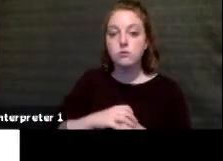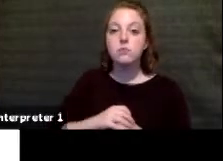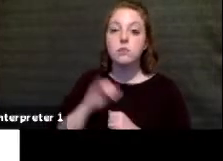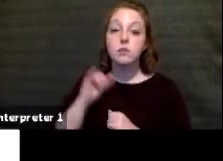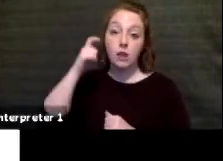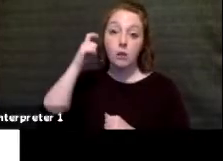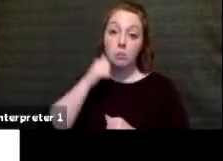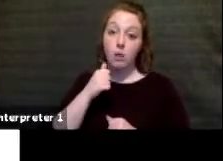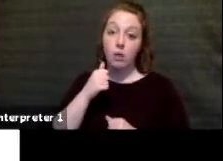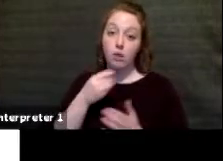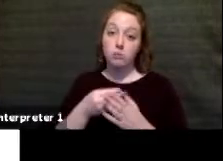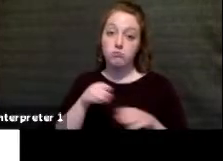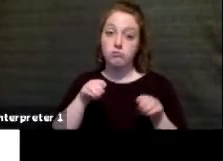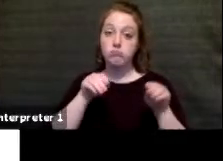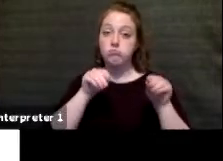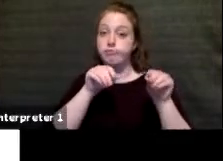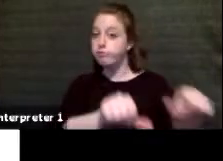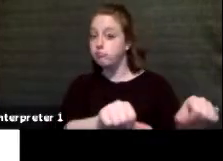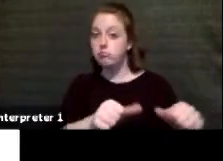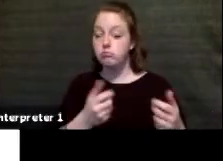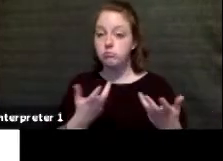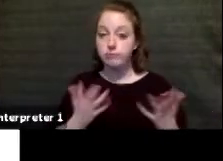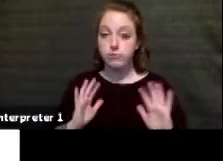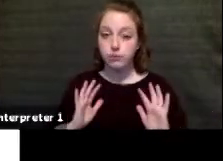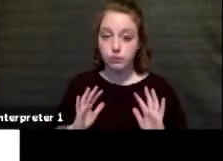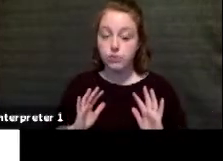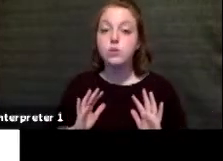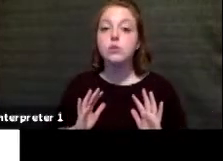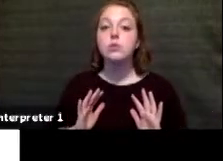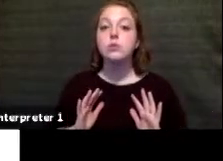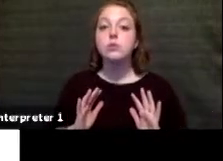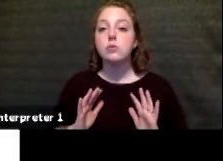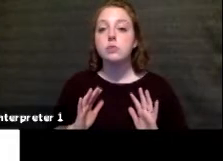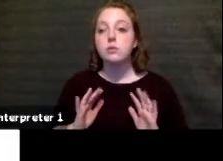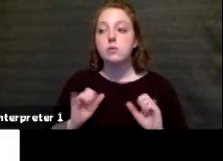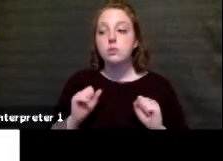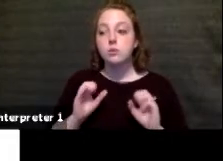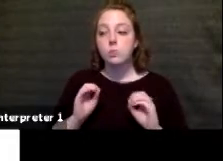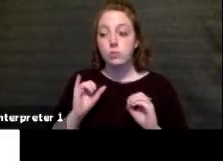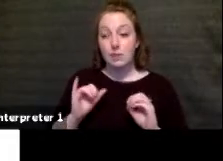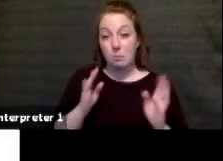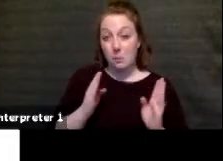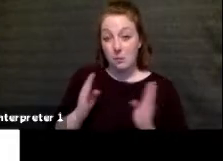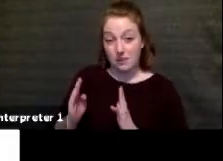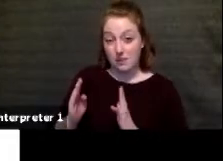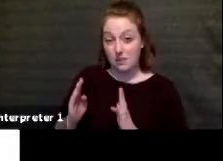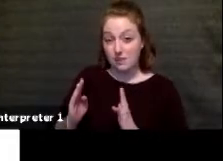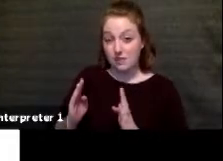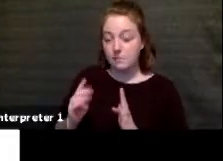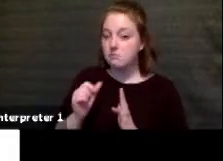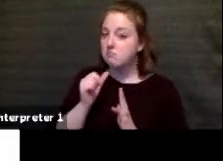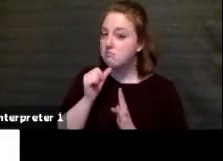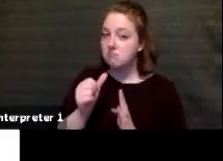spent. So I would say, albeit the plan was not as extensive as what we're talking about